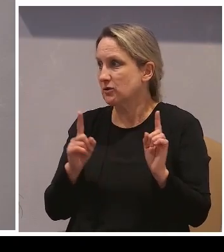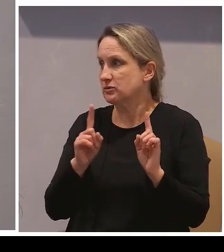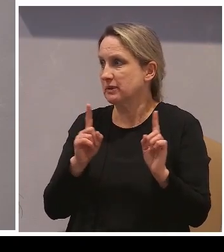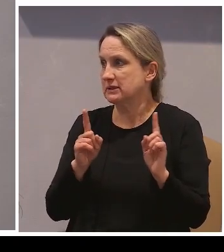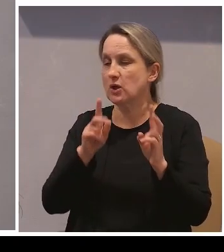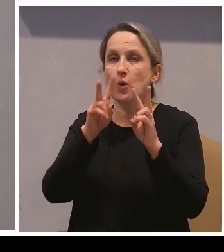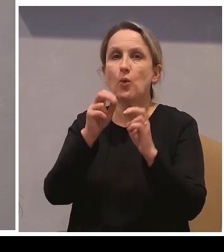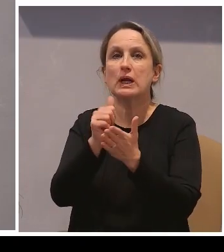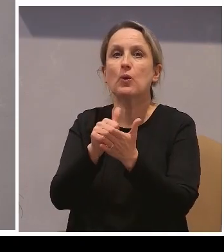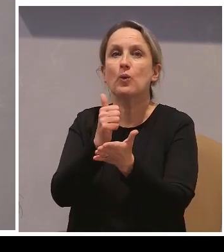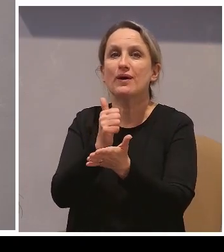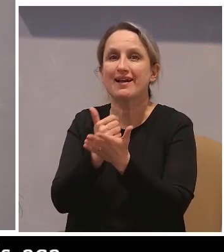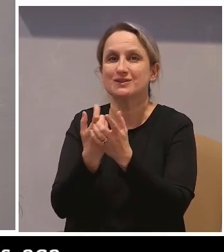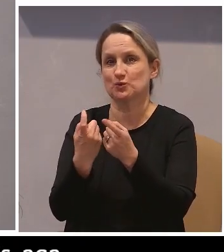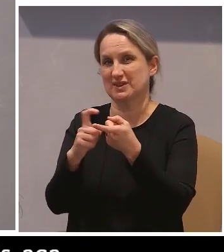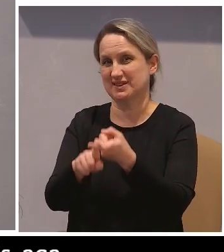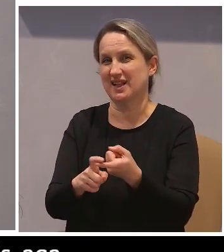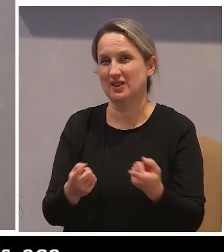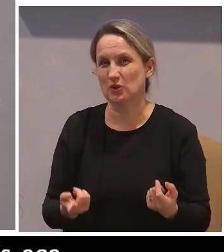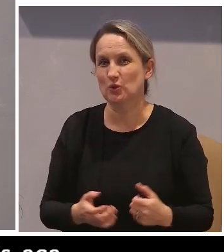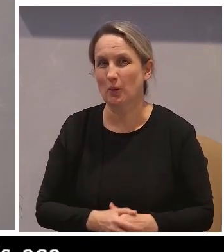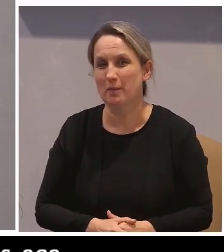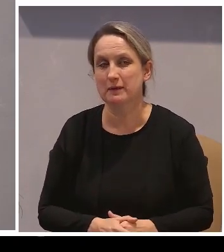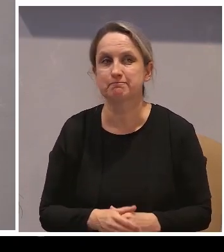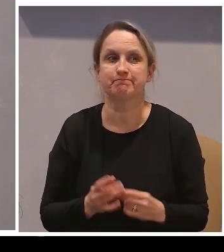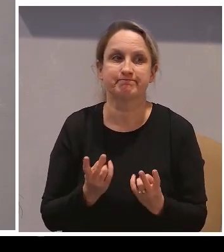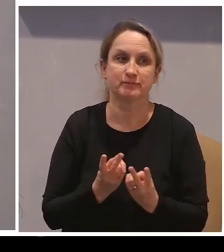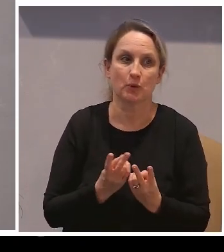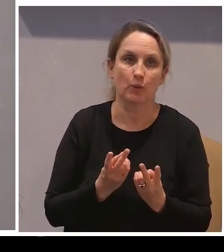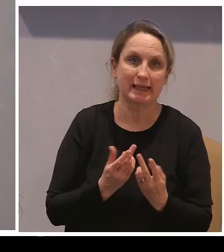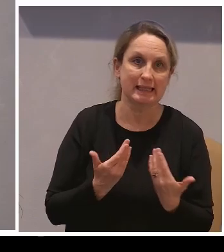I'm not able to elucidate on the reasons. It depends on